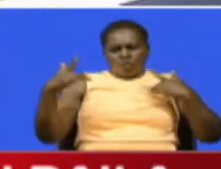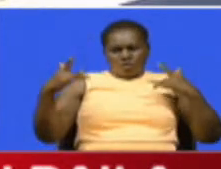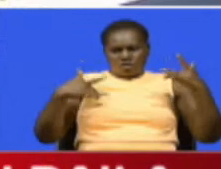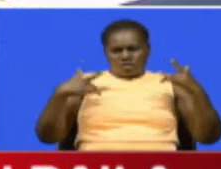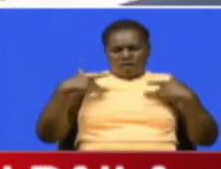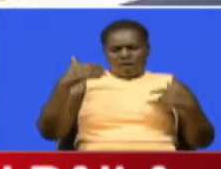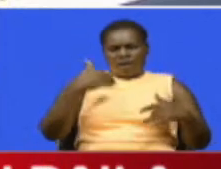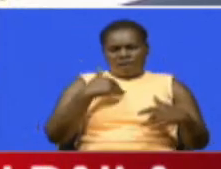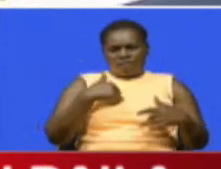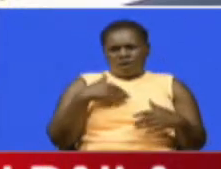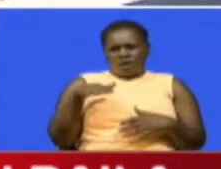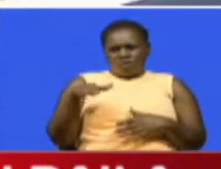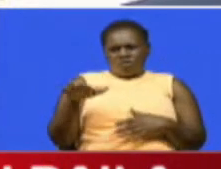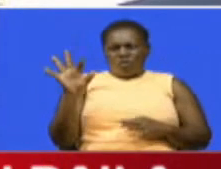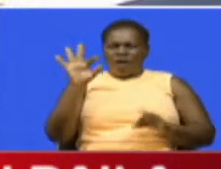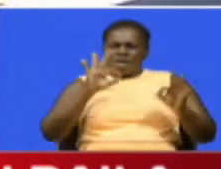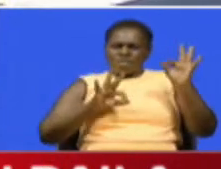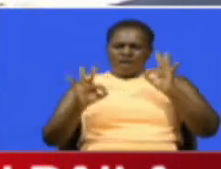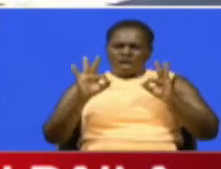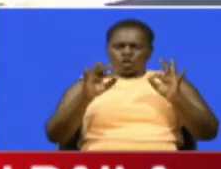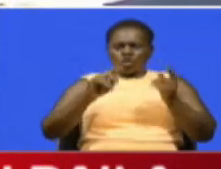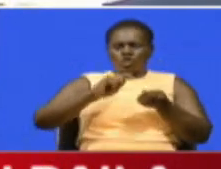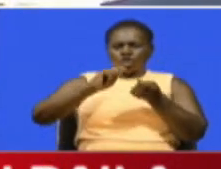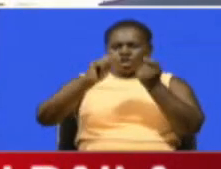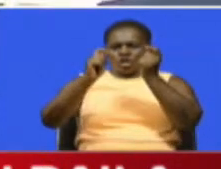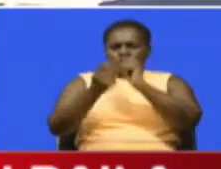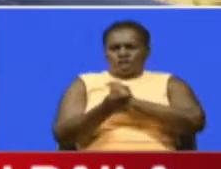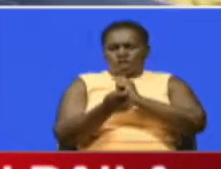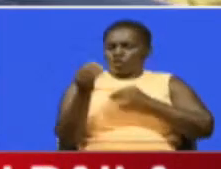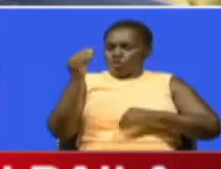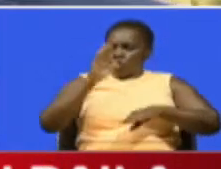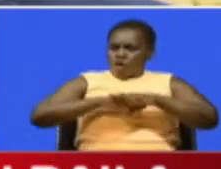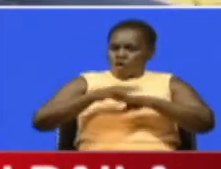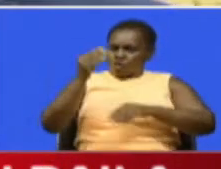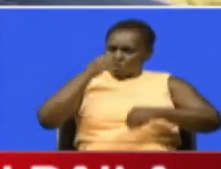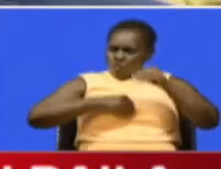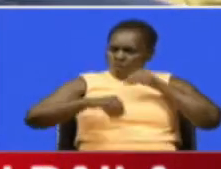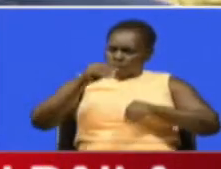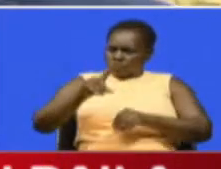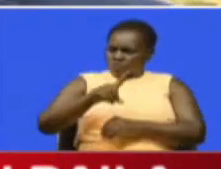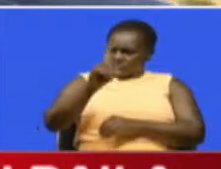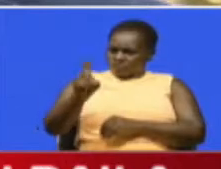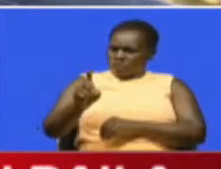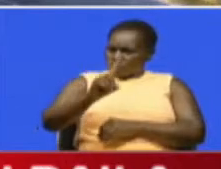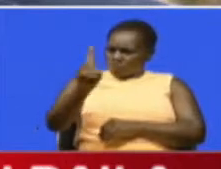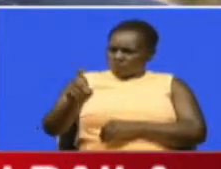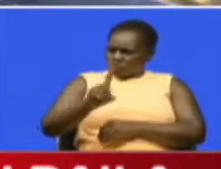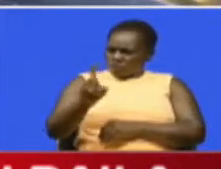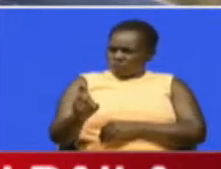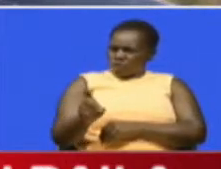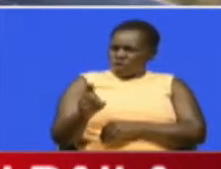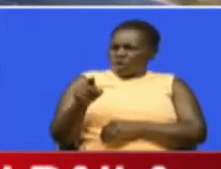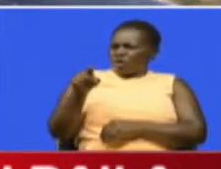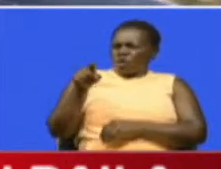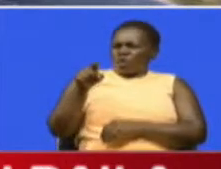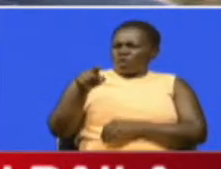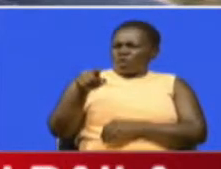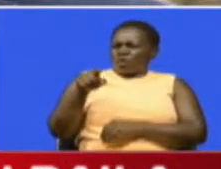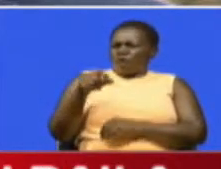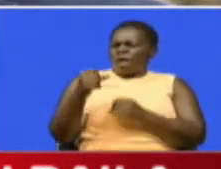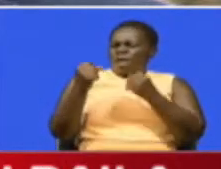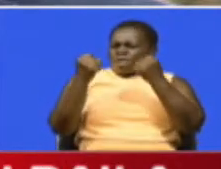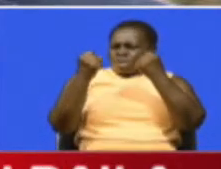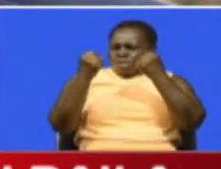that perhaps your style has changed as far as dealing with corruption. Many questions on where is the firm